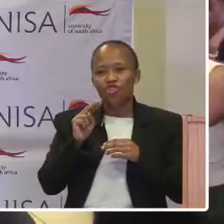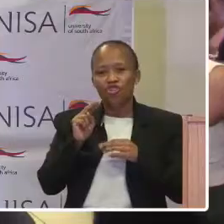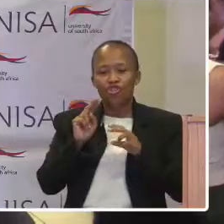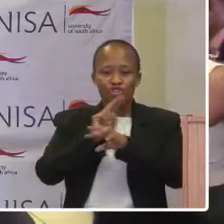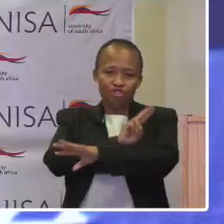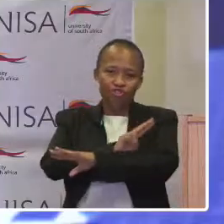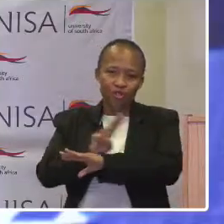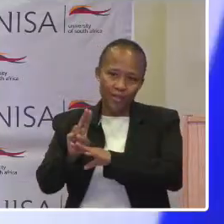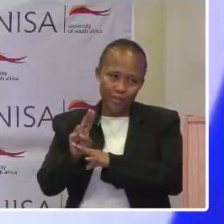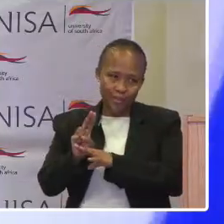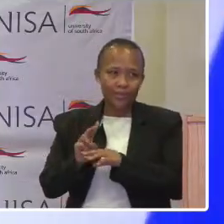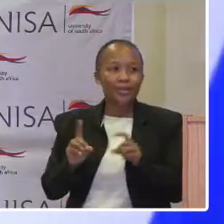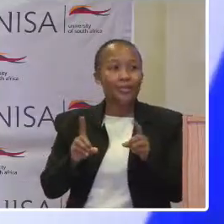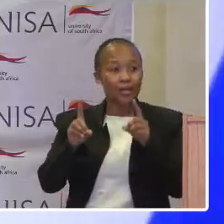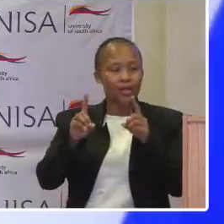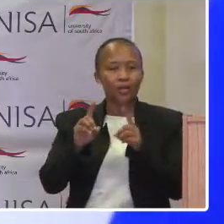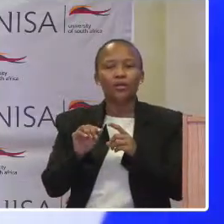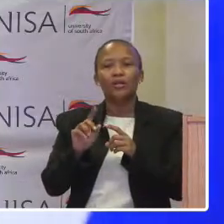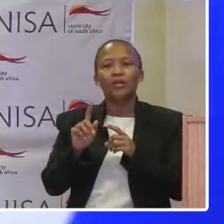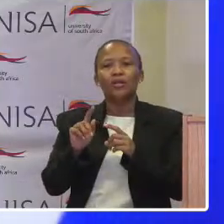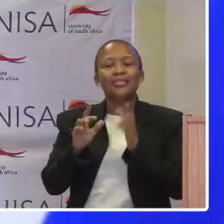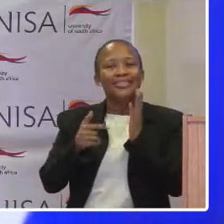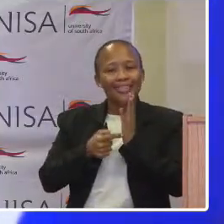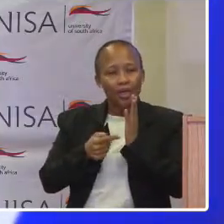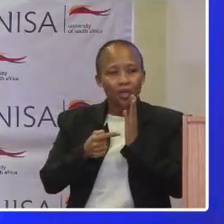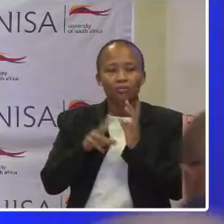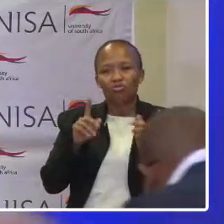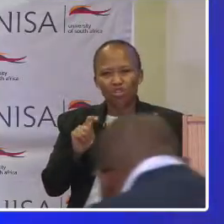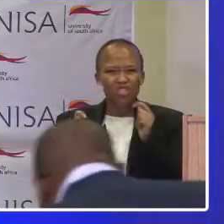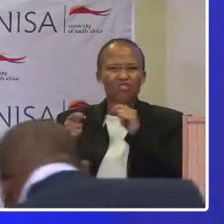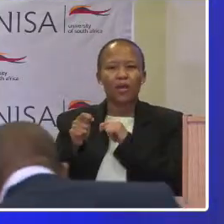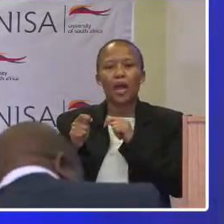Tech Transfer and Commercialization.